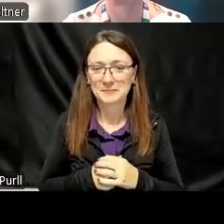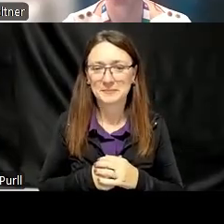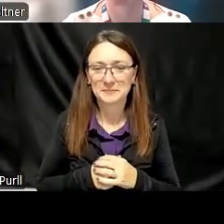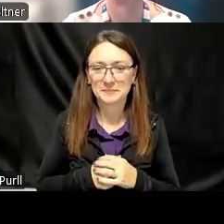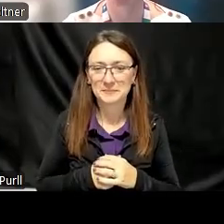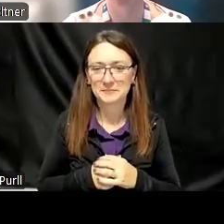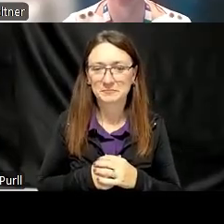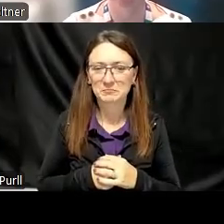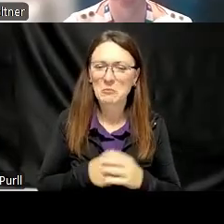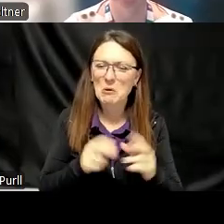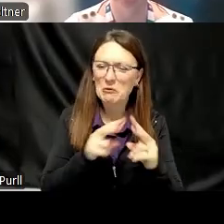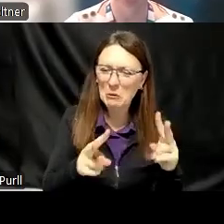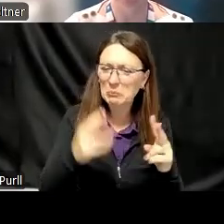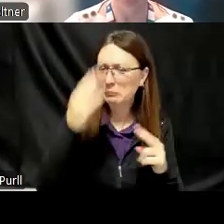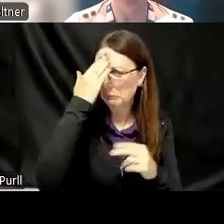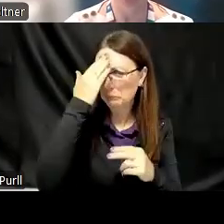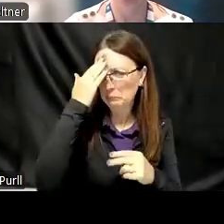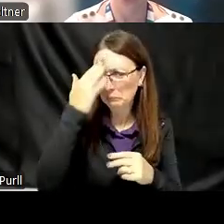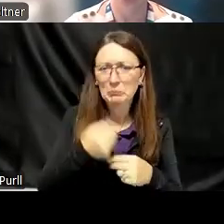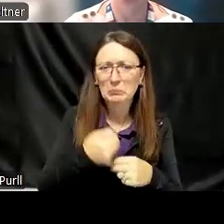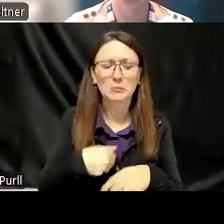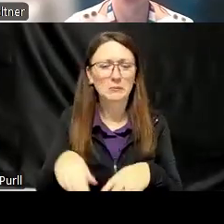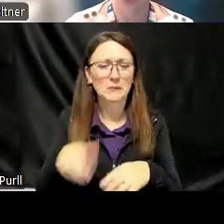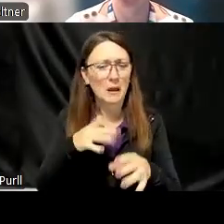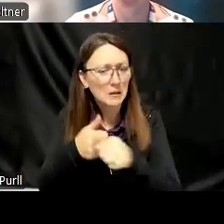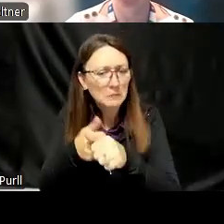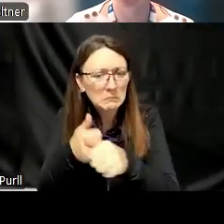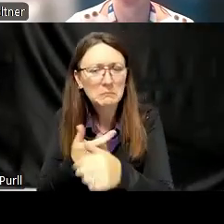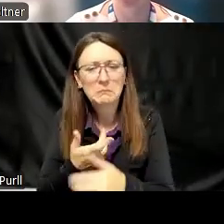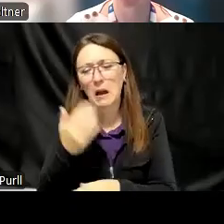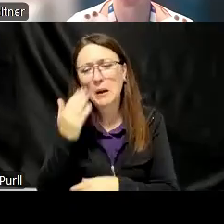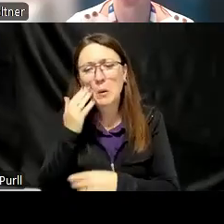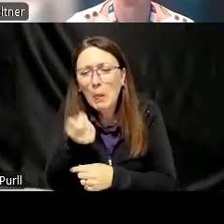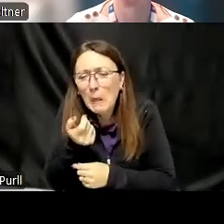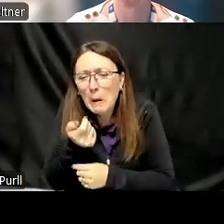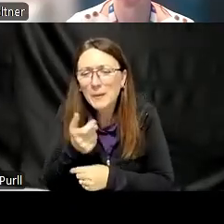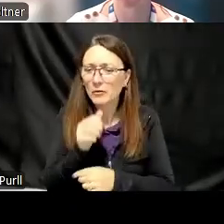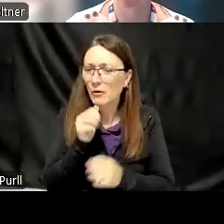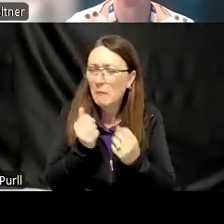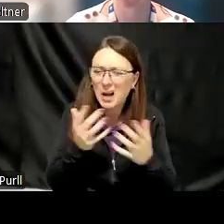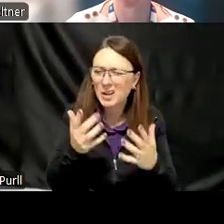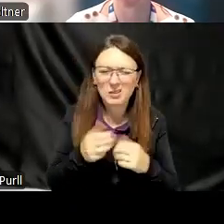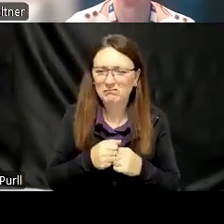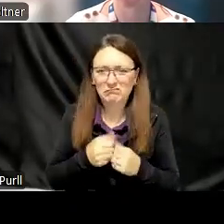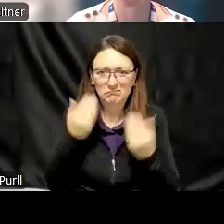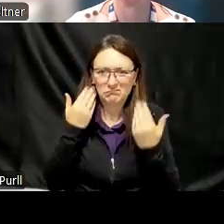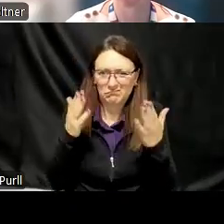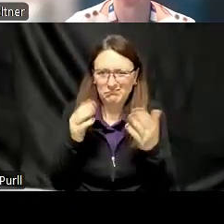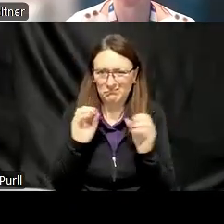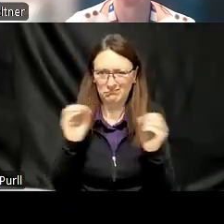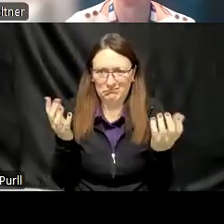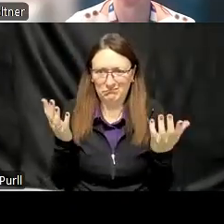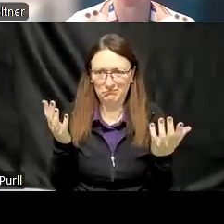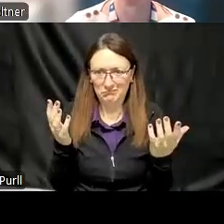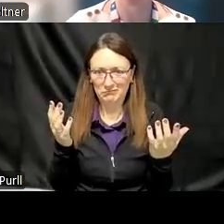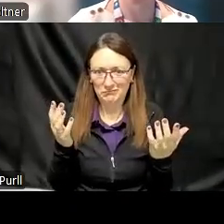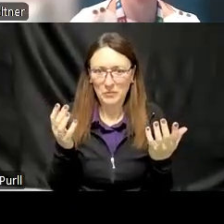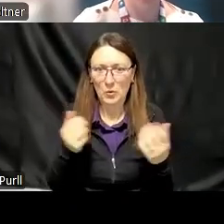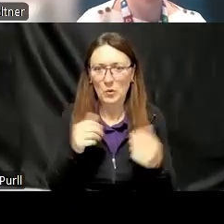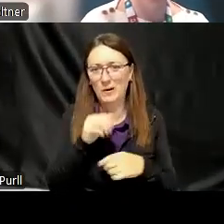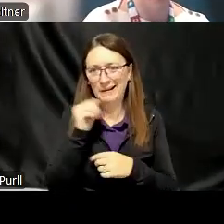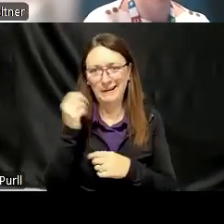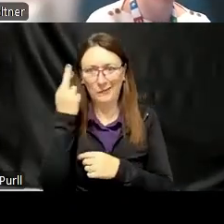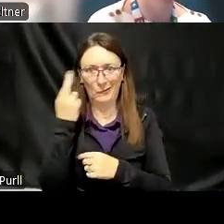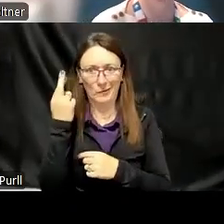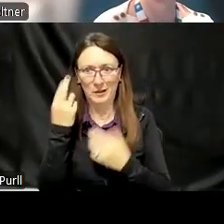So yeah, very familiar. I wear hearing aids. I stay up to date. I know a little, but not much. I'm not familiar at all. And I didn't realize